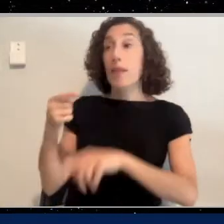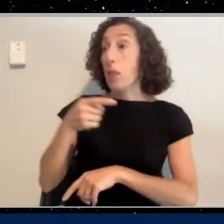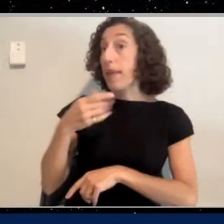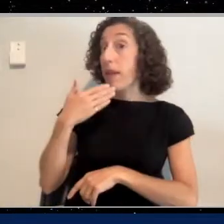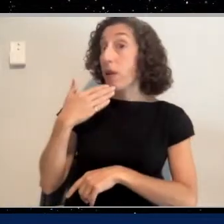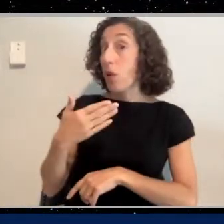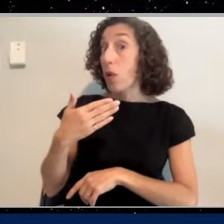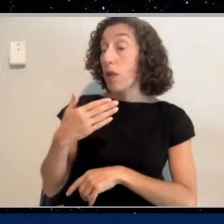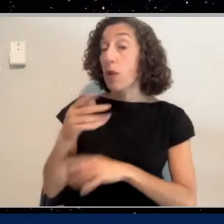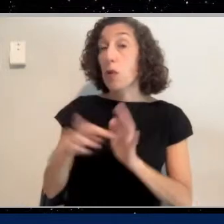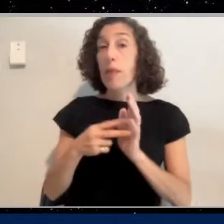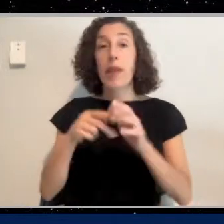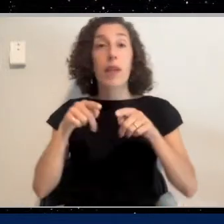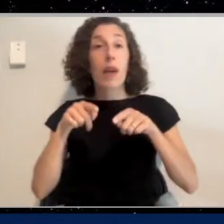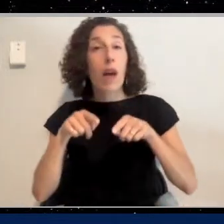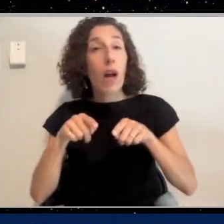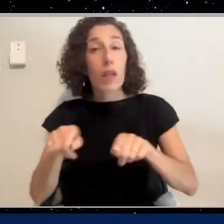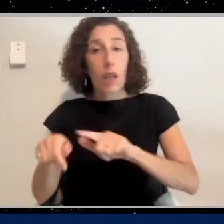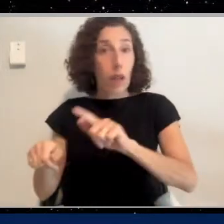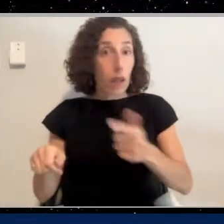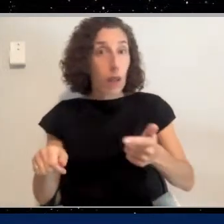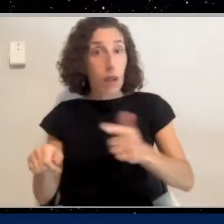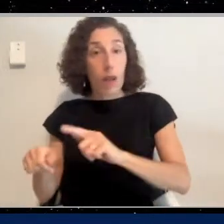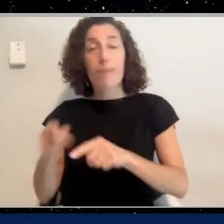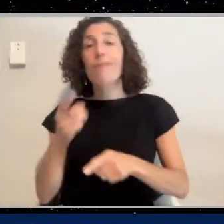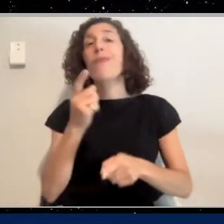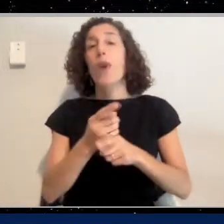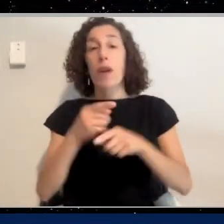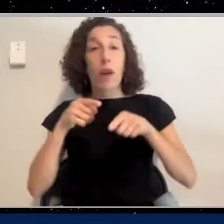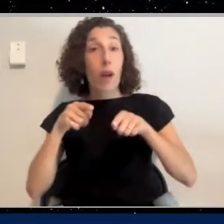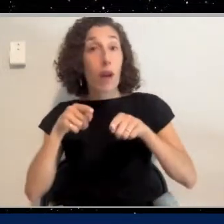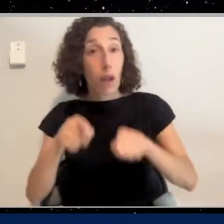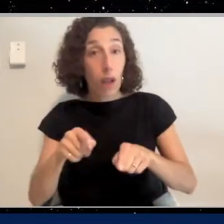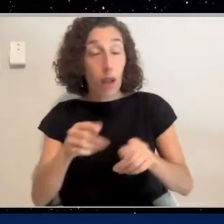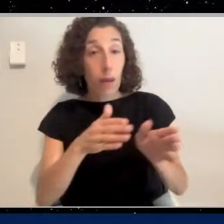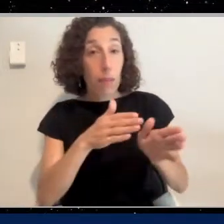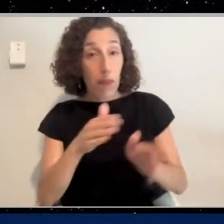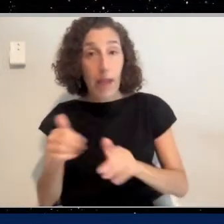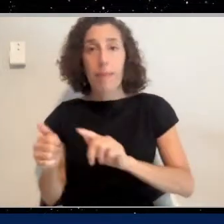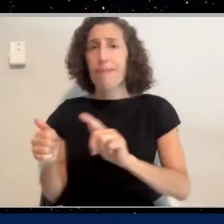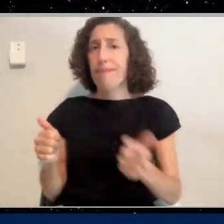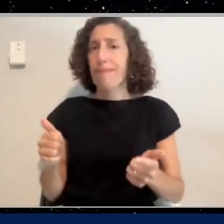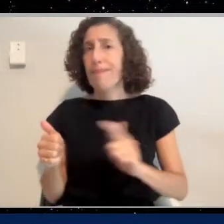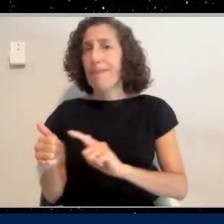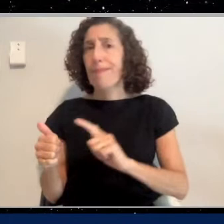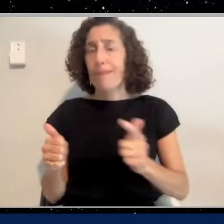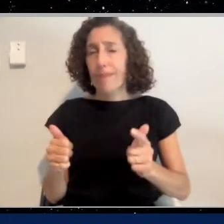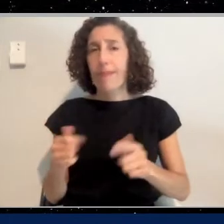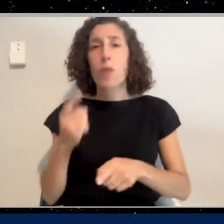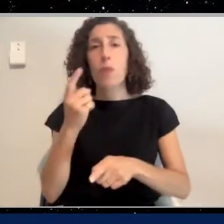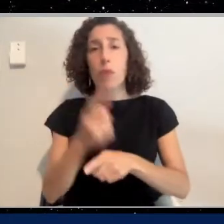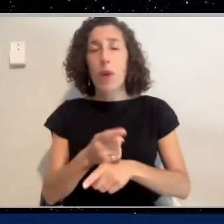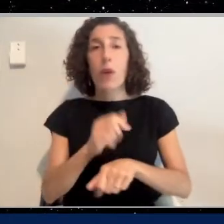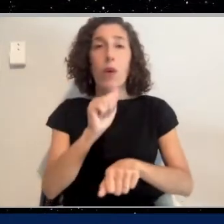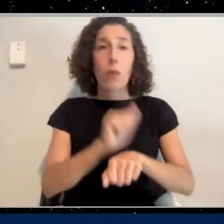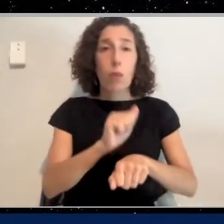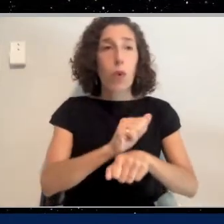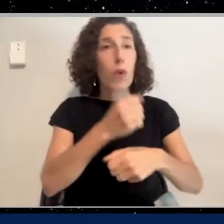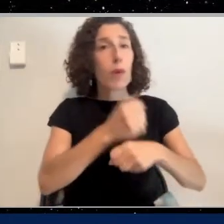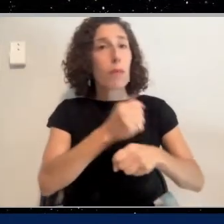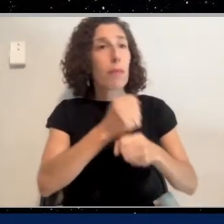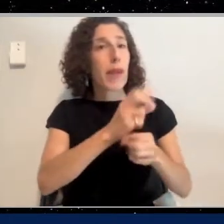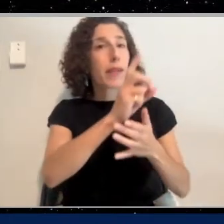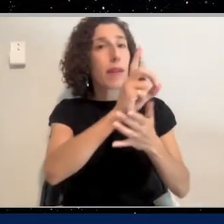Yeah, absolutely. It's an iterative process. And members of our team work really closely with members of our exhibits team in order to